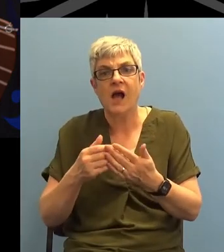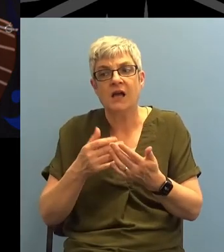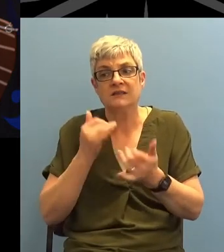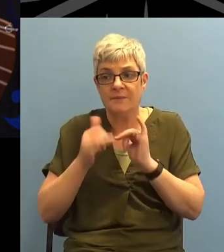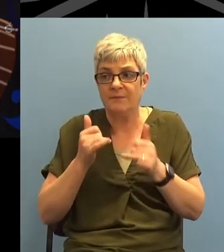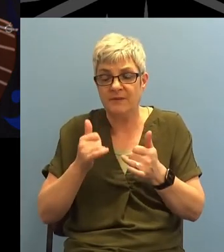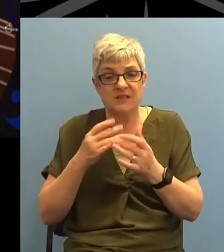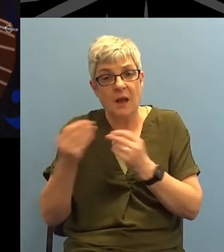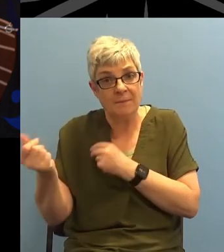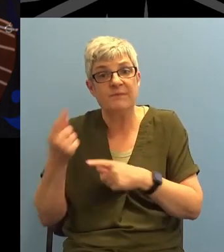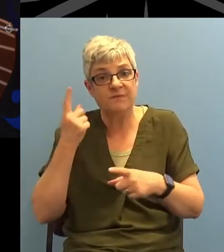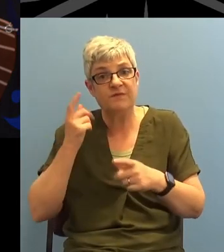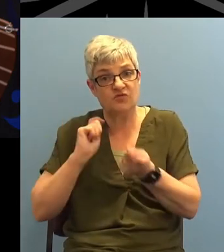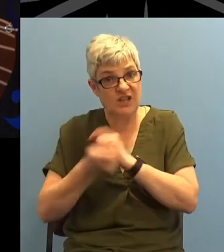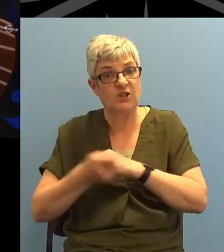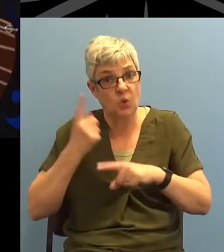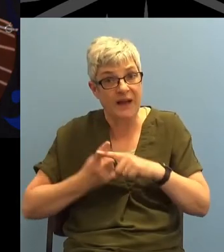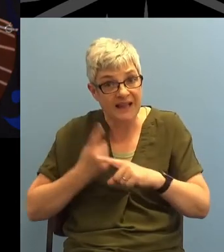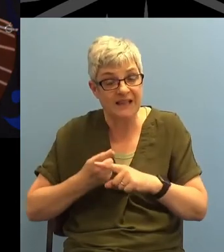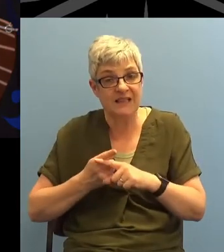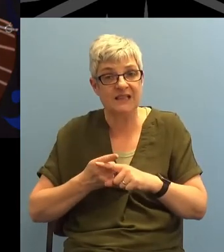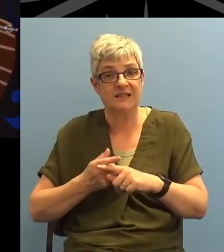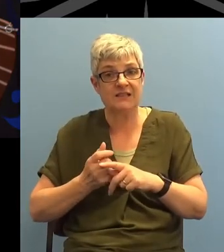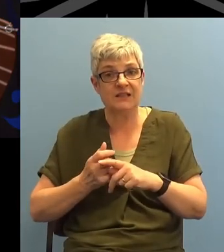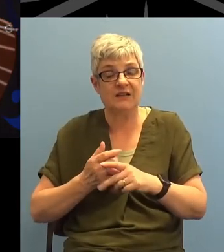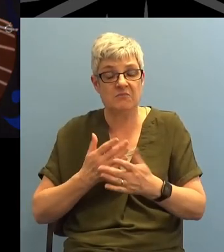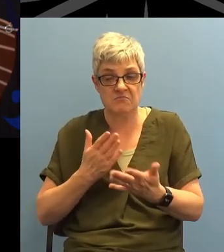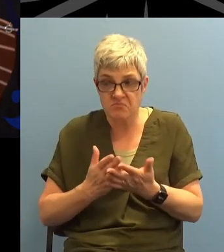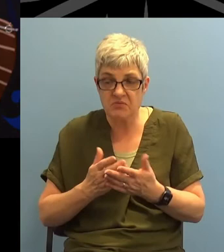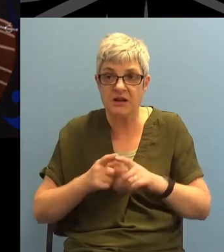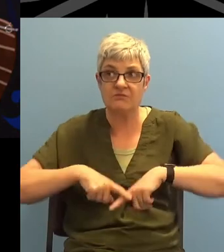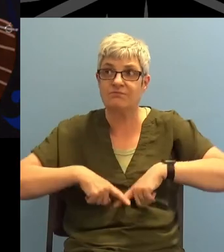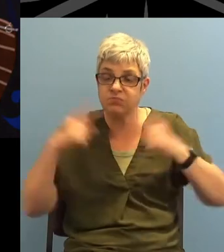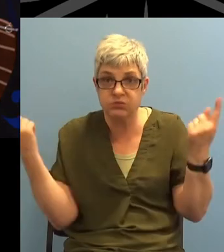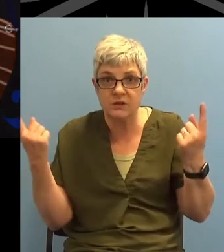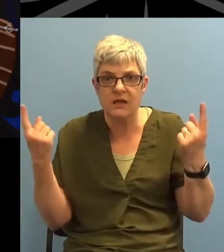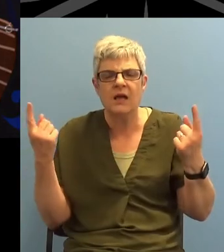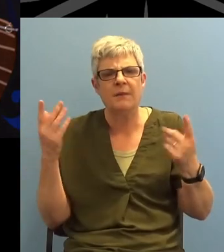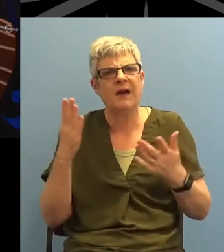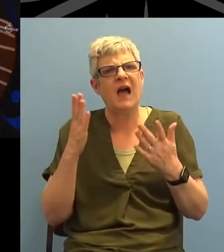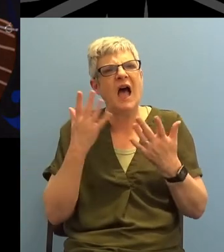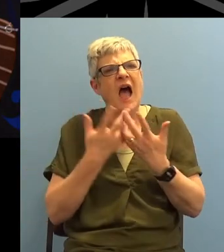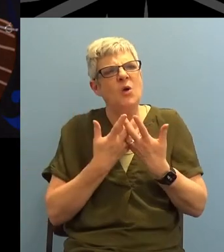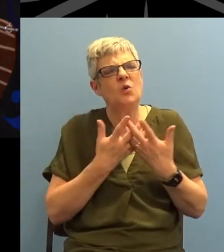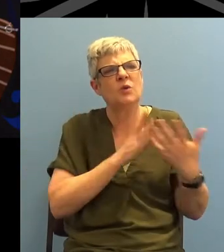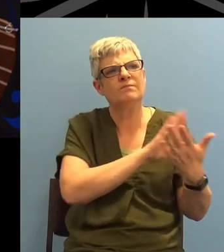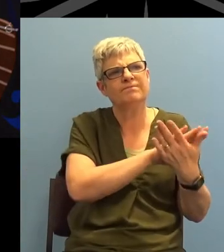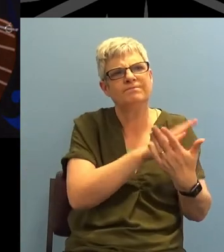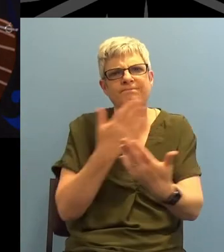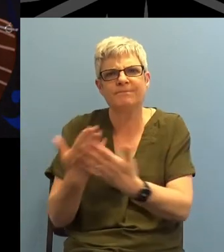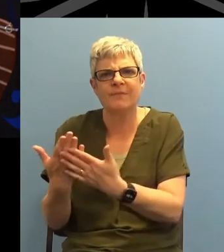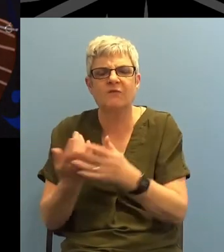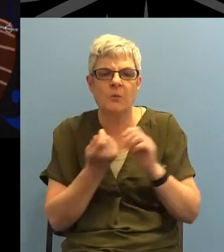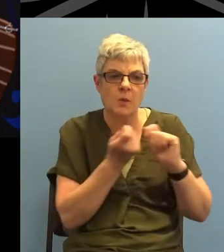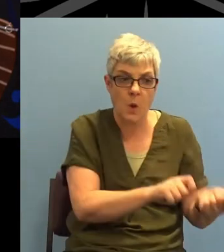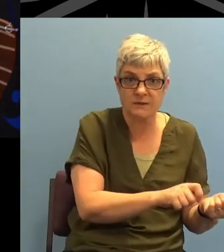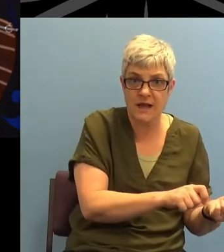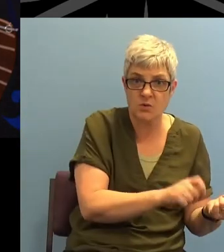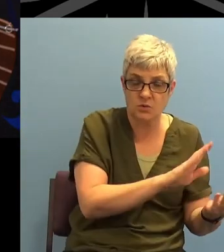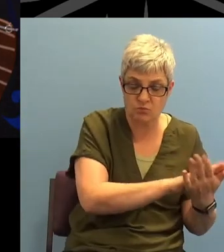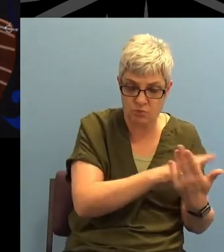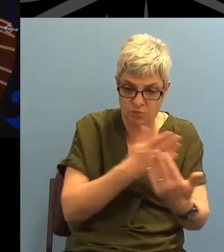quickly and quite dramatically. And how do we make the transition from the lockdown